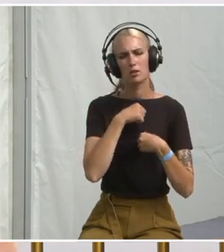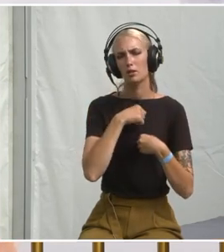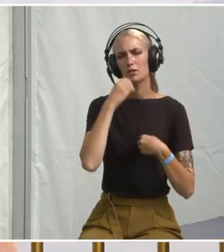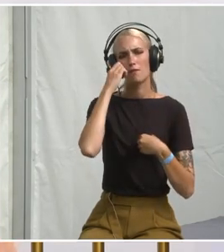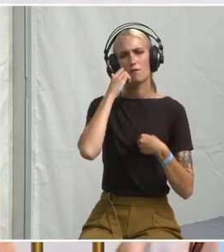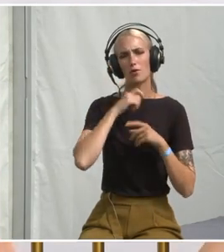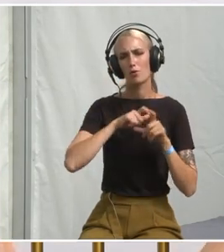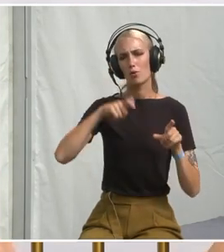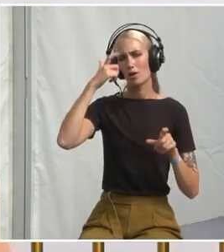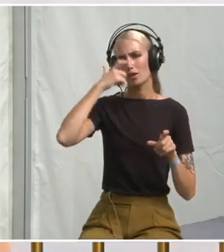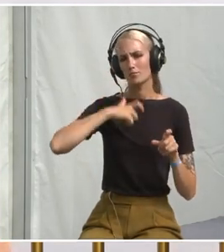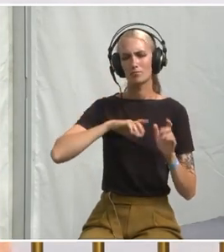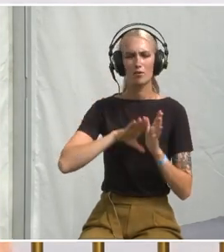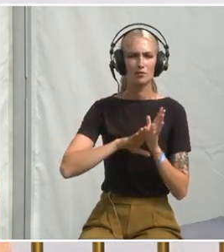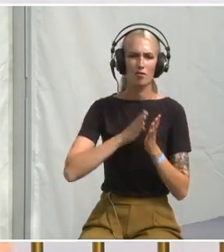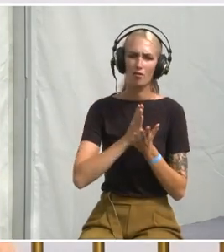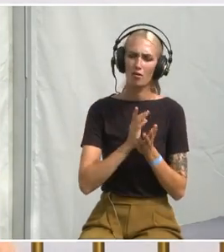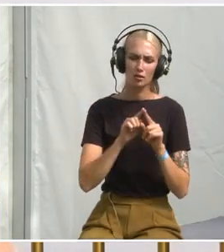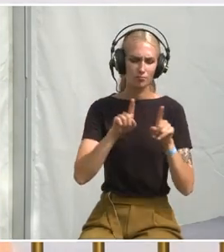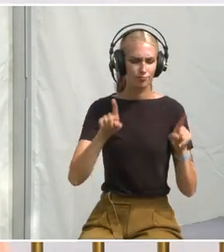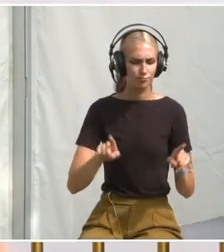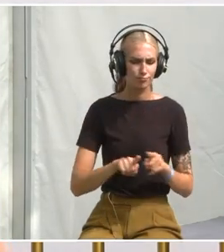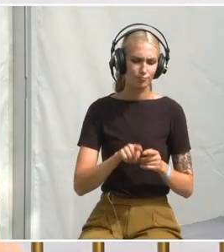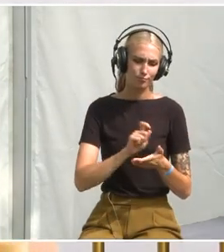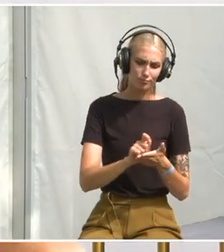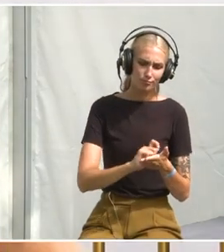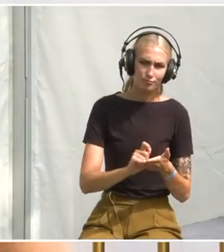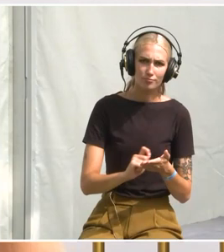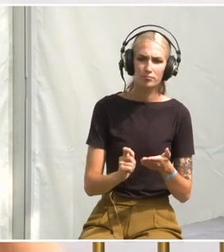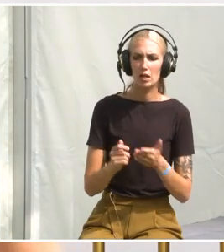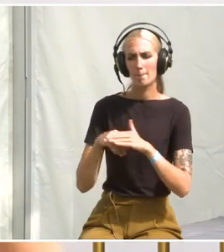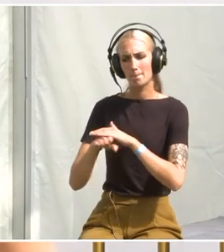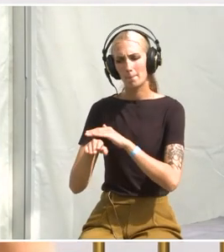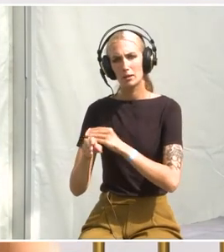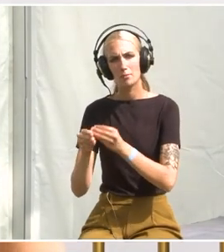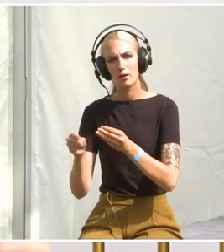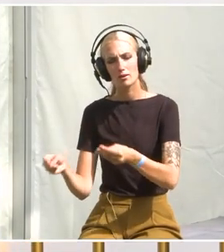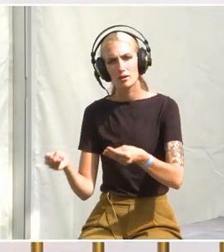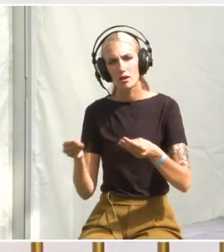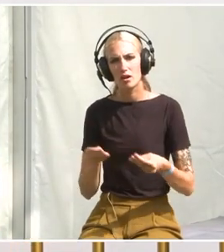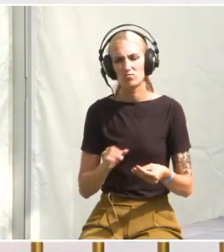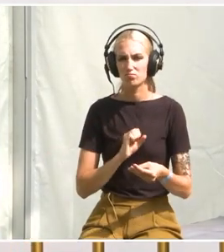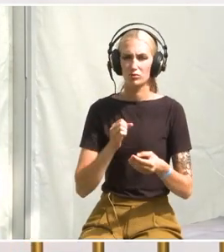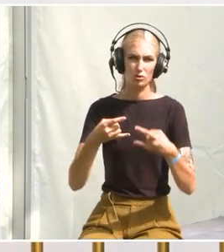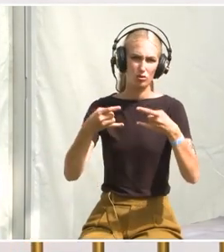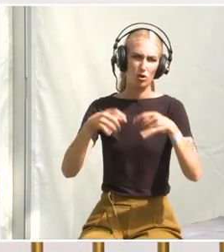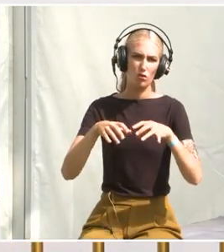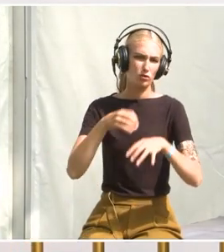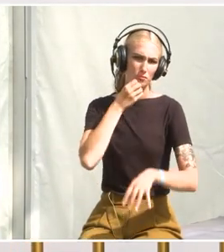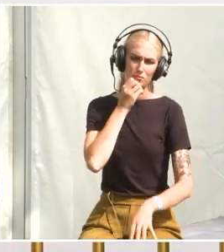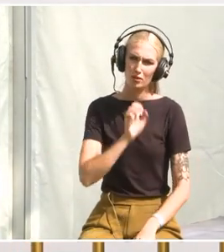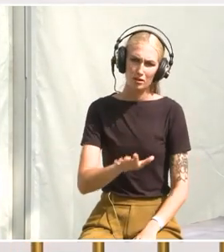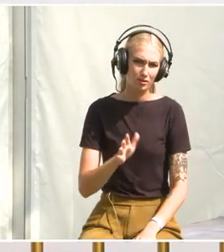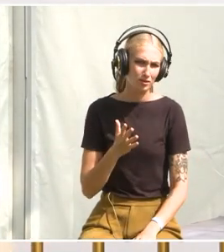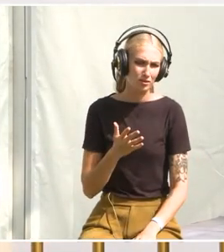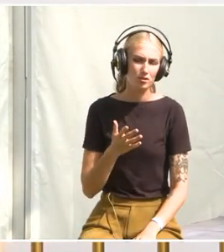the things in the paper. Everything print out because I like it and I'm not too good in the computers. But in this time I